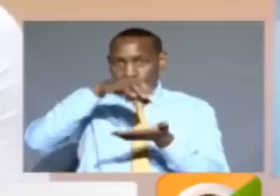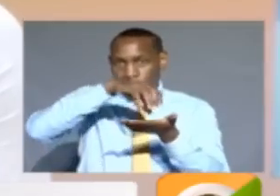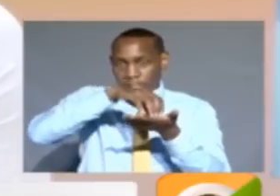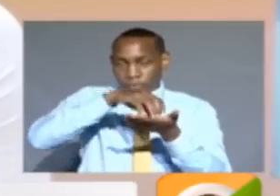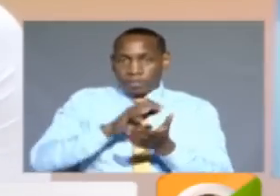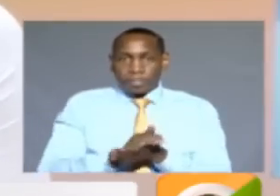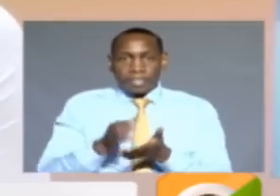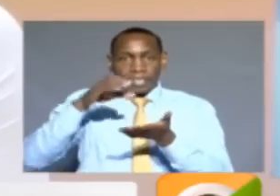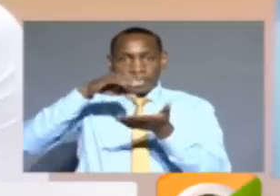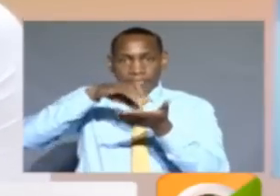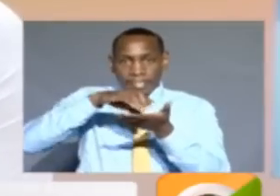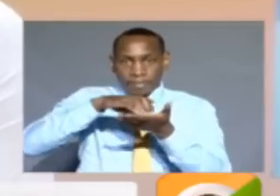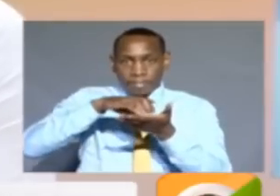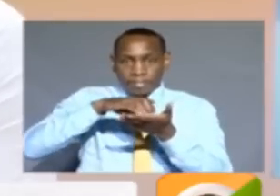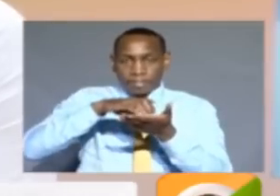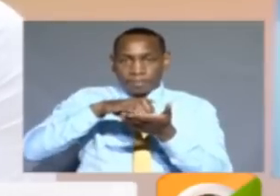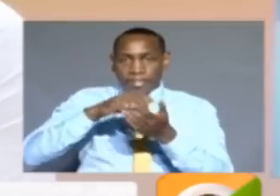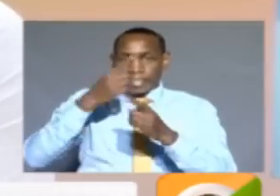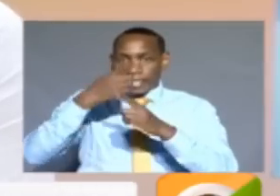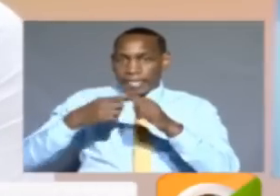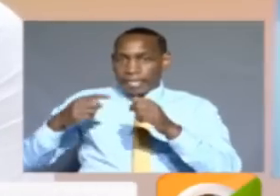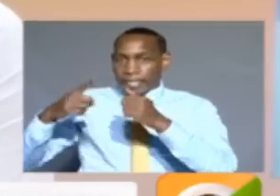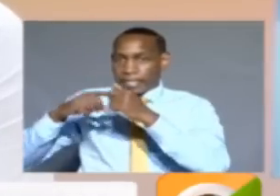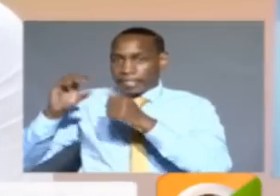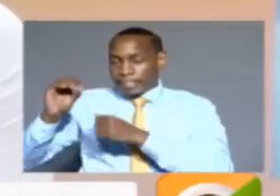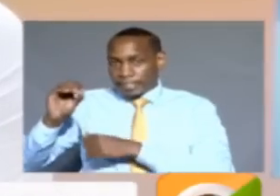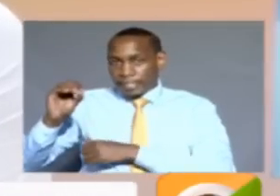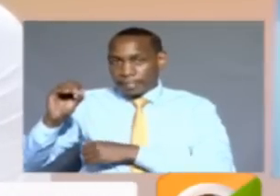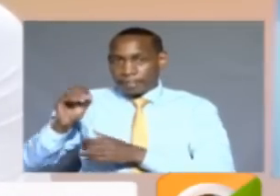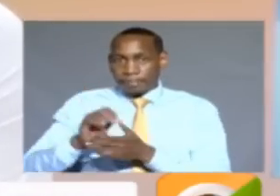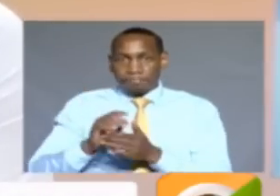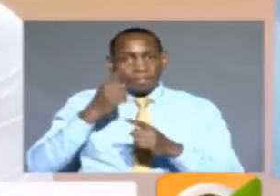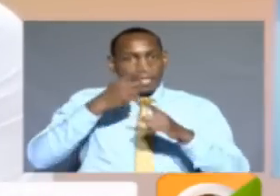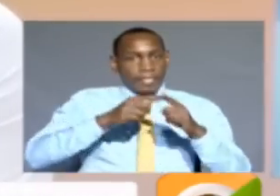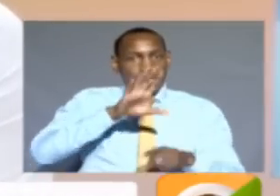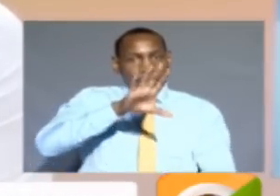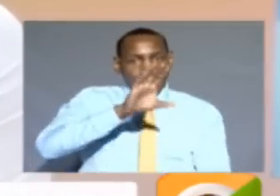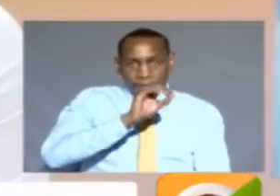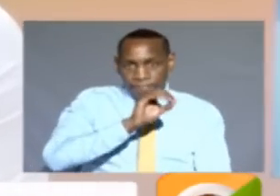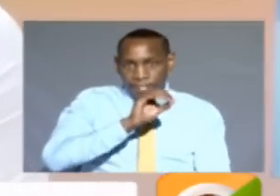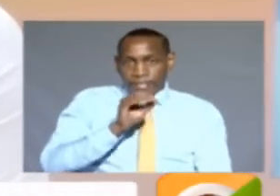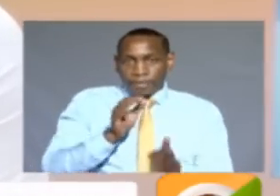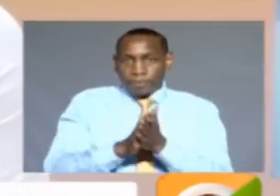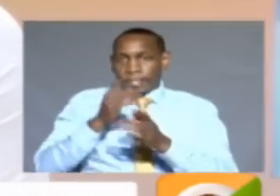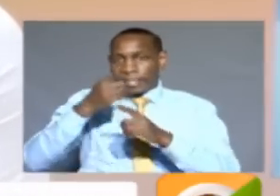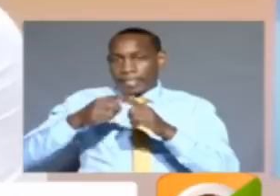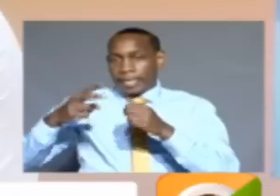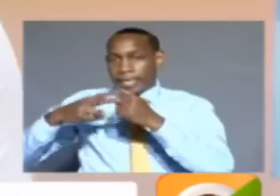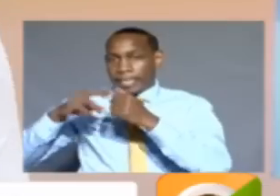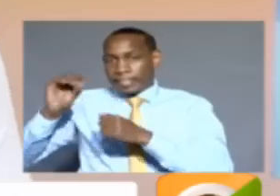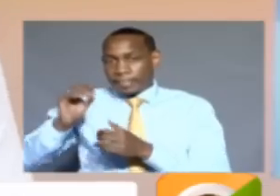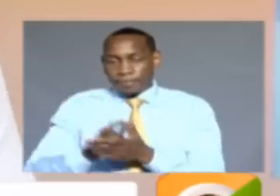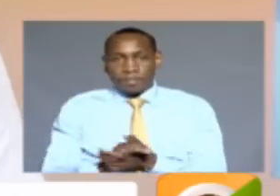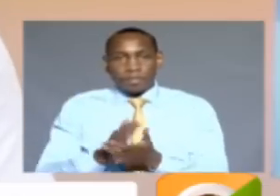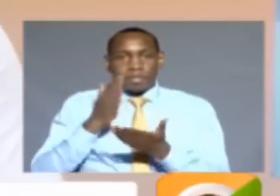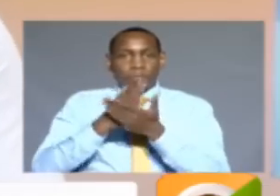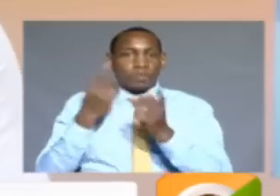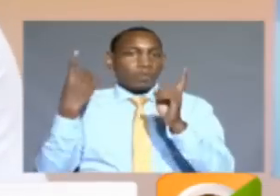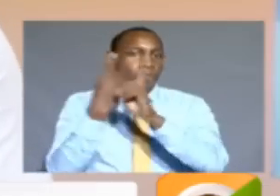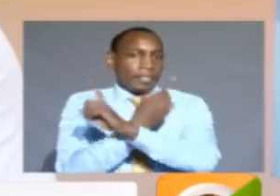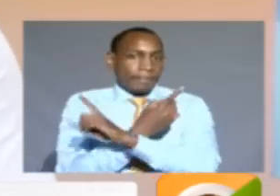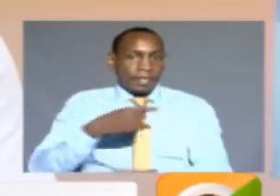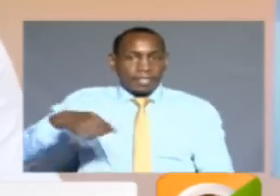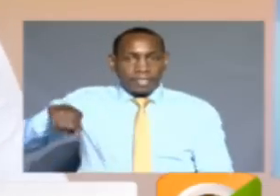The circumstances of the 60s, the 50s and 70s were completely different. We